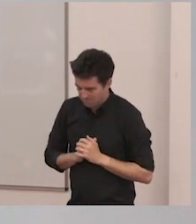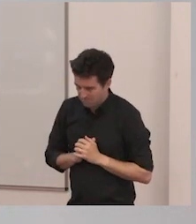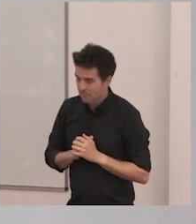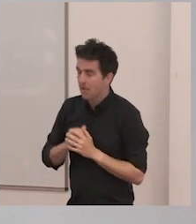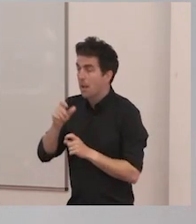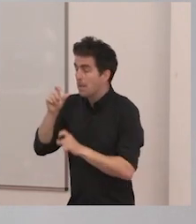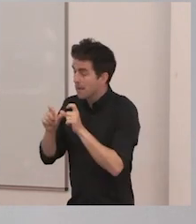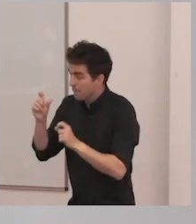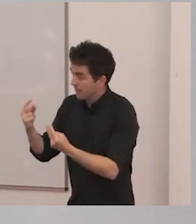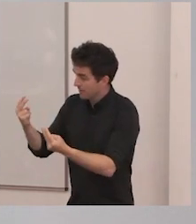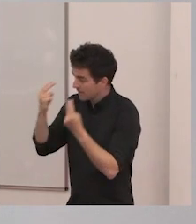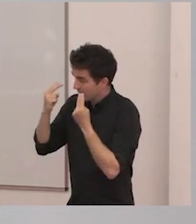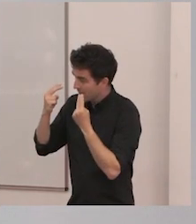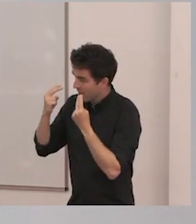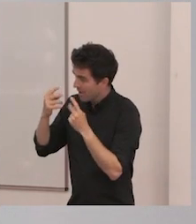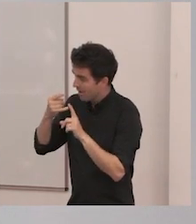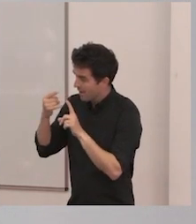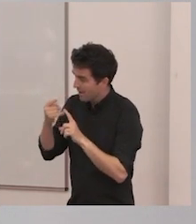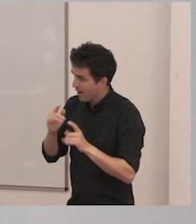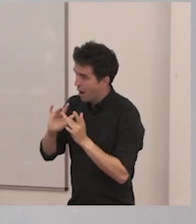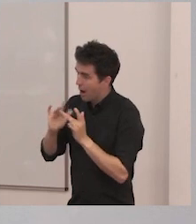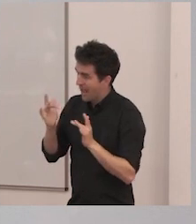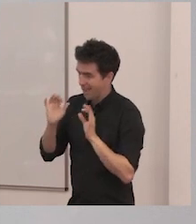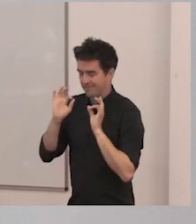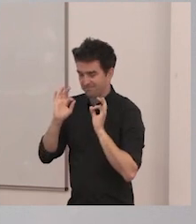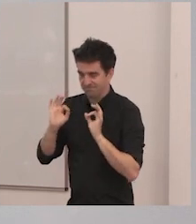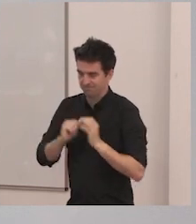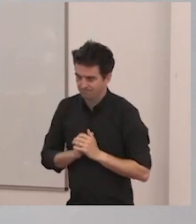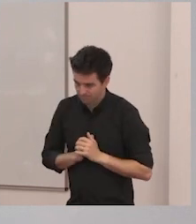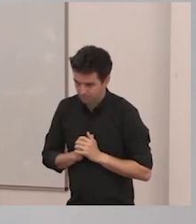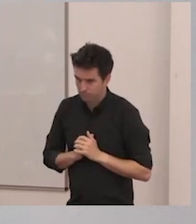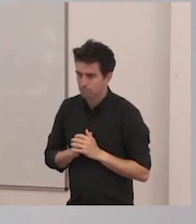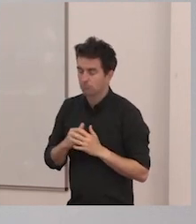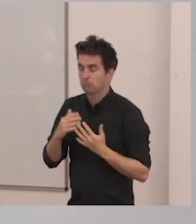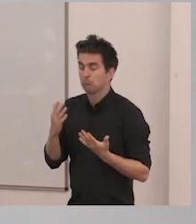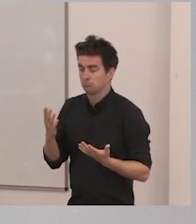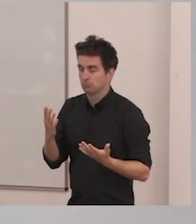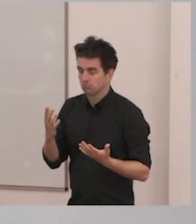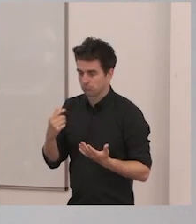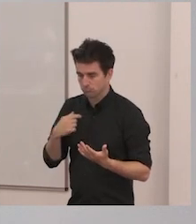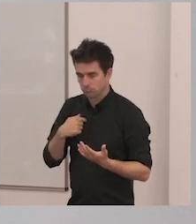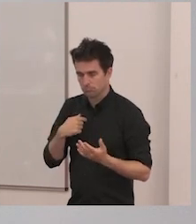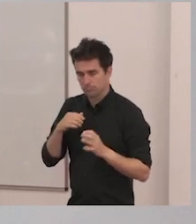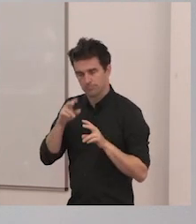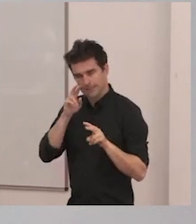participating in stuff that happens in this side of the world, apart from getting on a plane for a very long time.